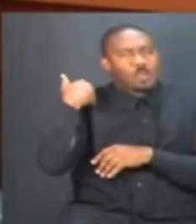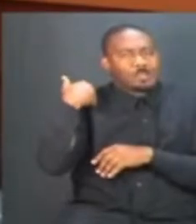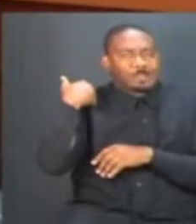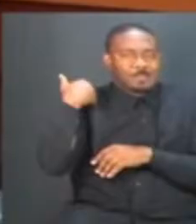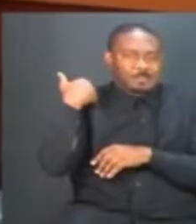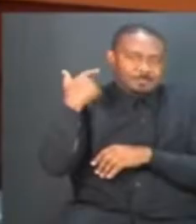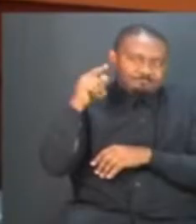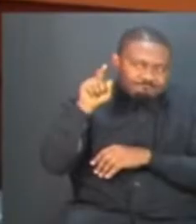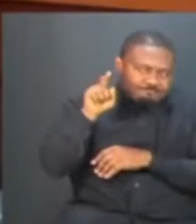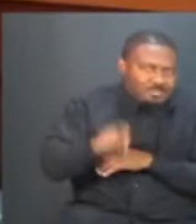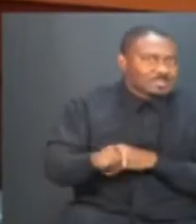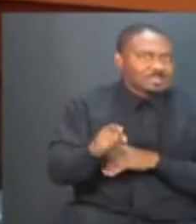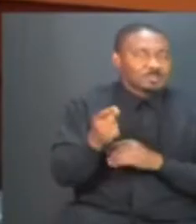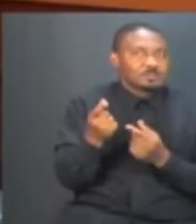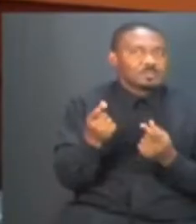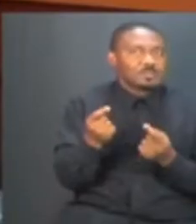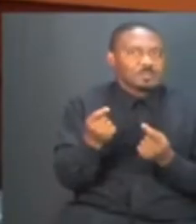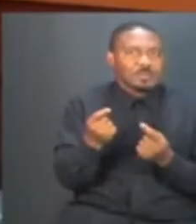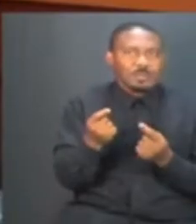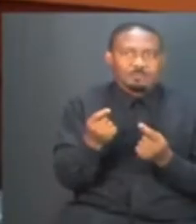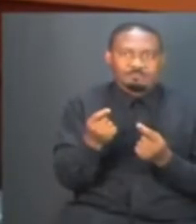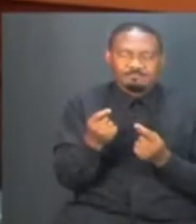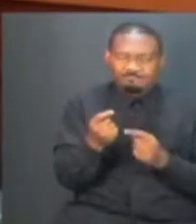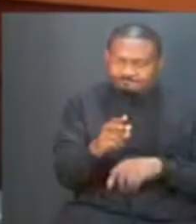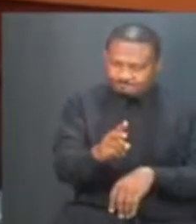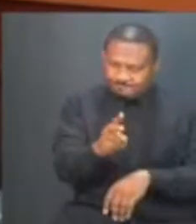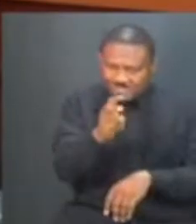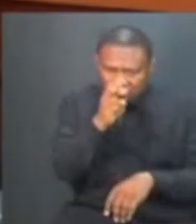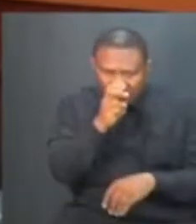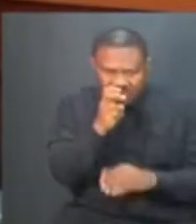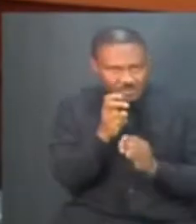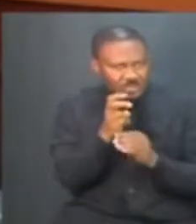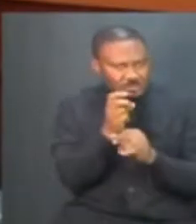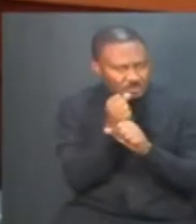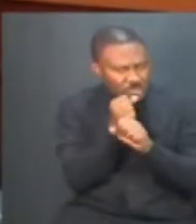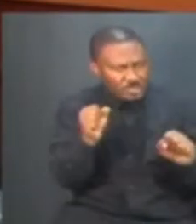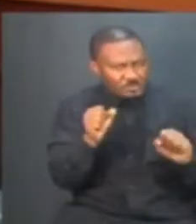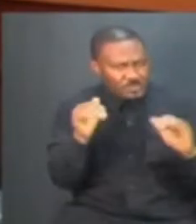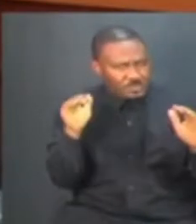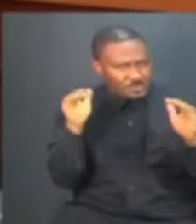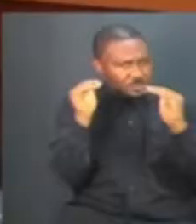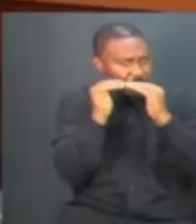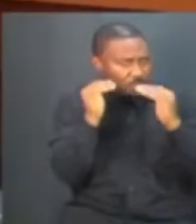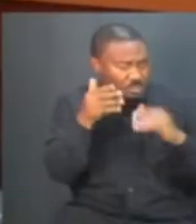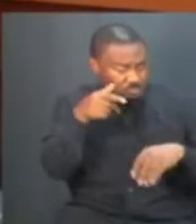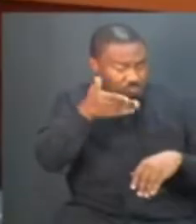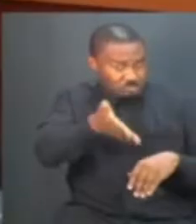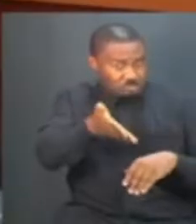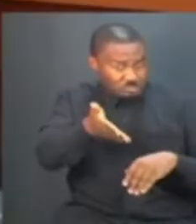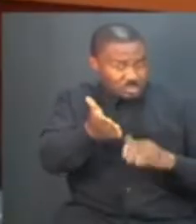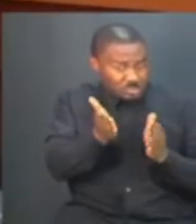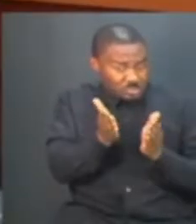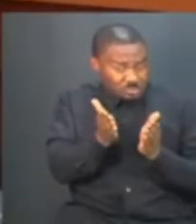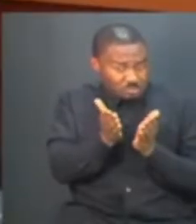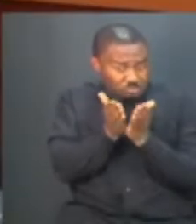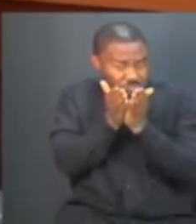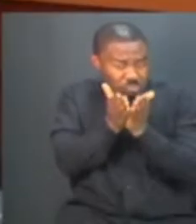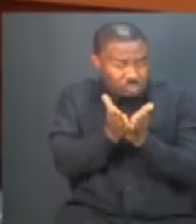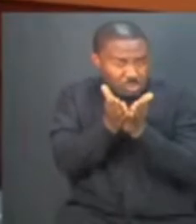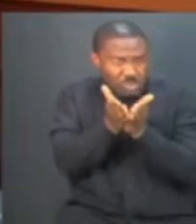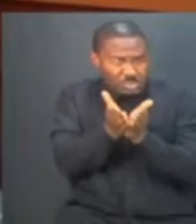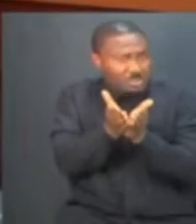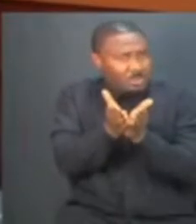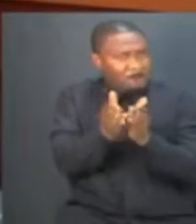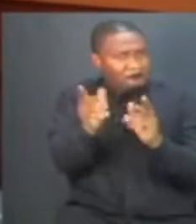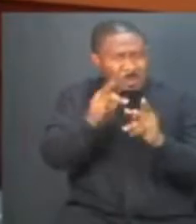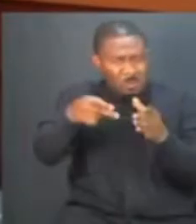to enforce strict safety standards on our waterways. We must ensure that boats are not